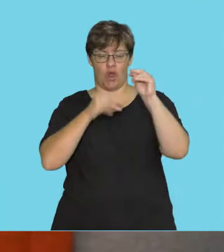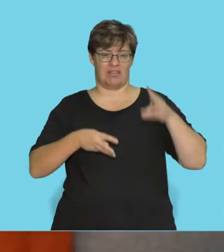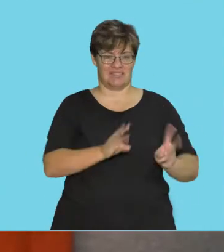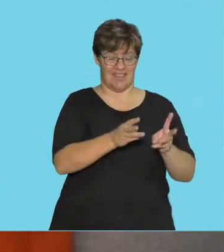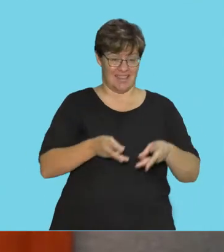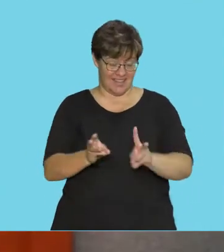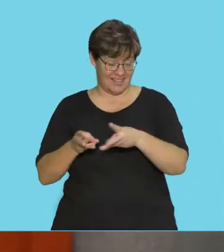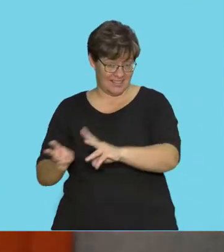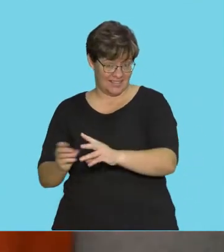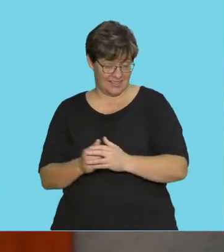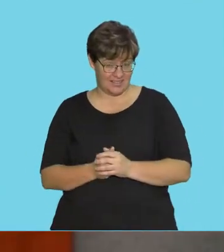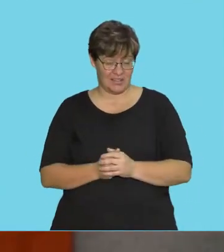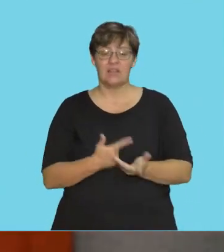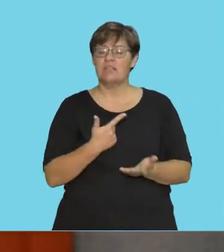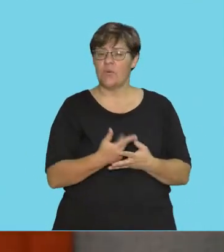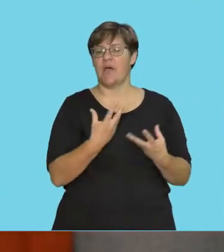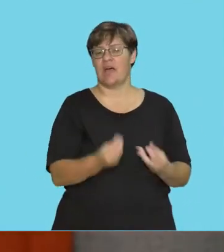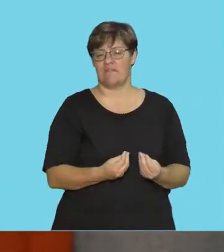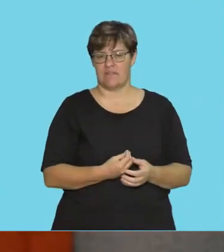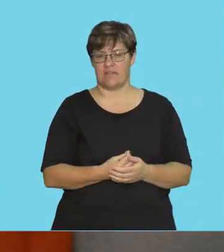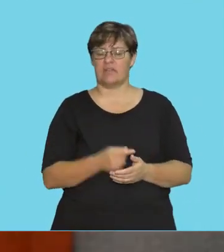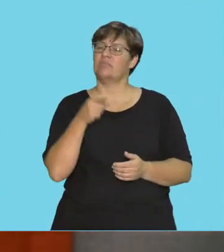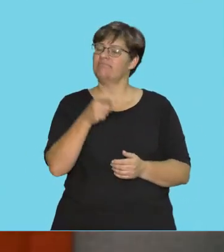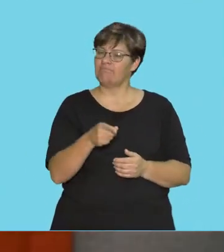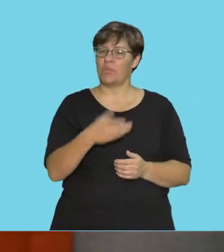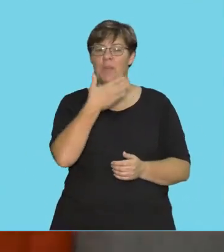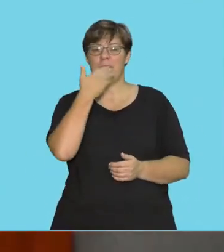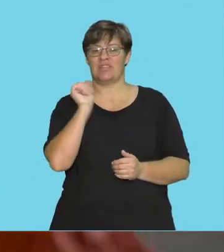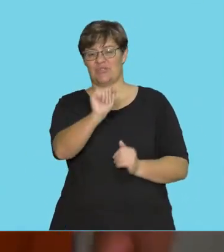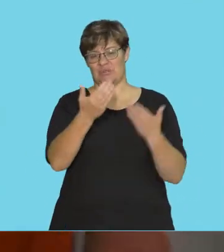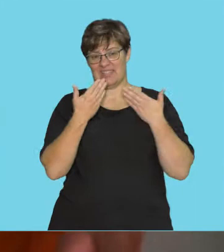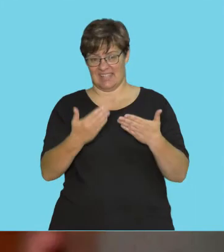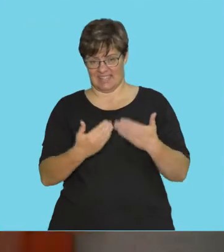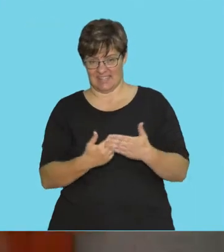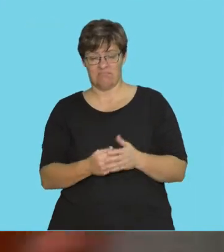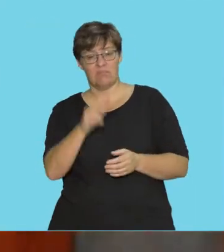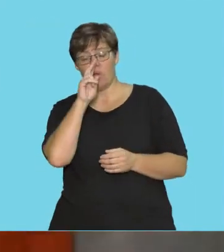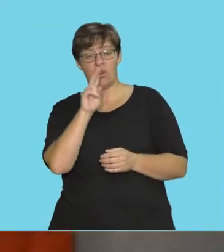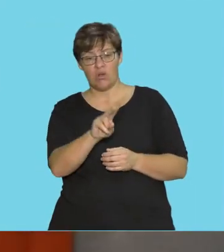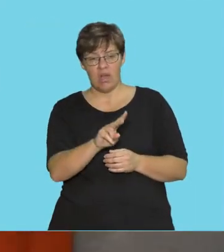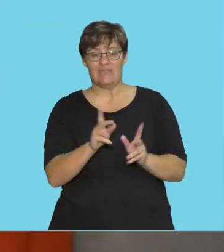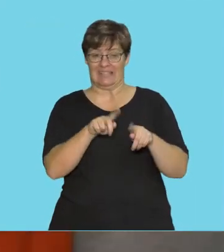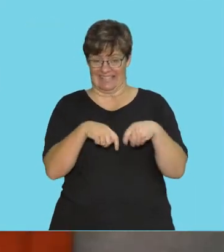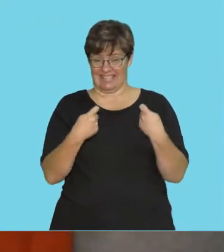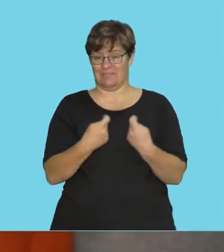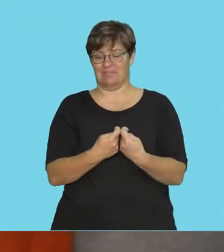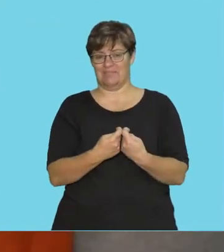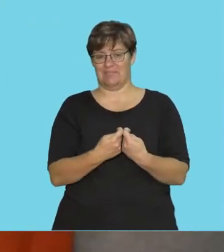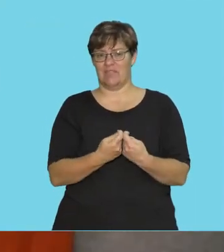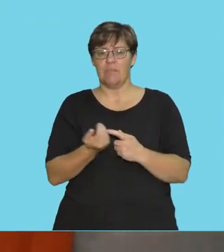learning styles. So what I've got over here is we're wanting to bring out the best in your studying, and we're looking at, I've asked the